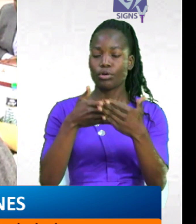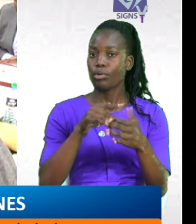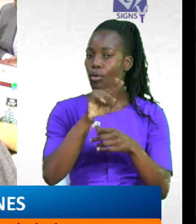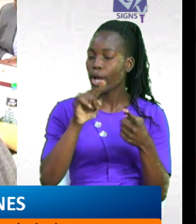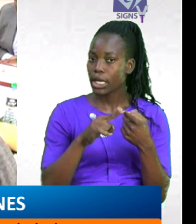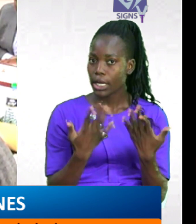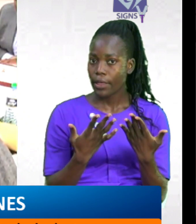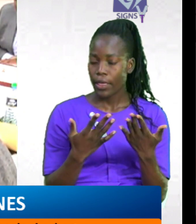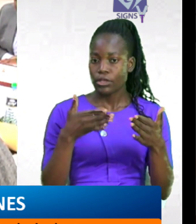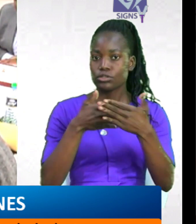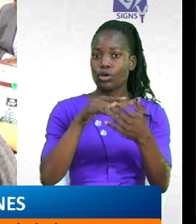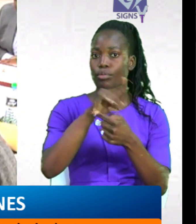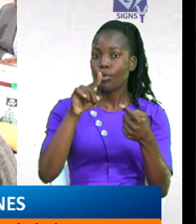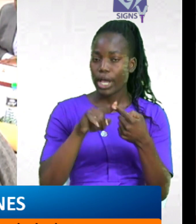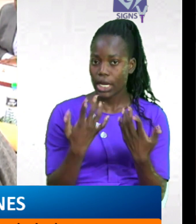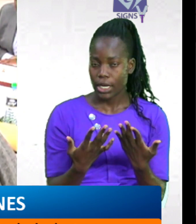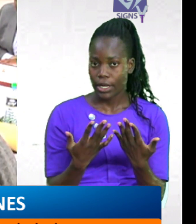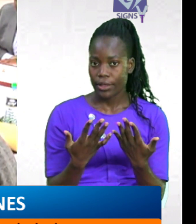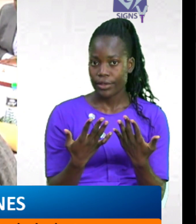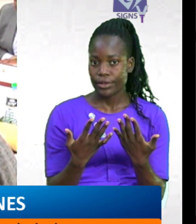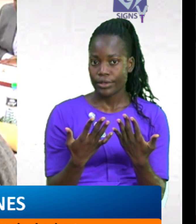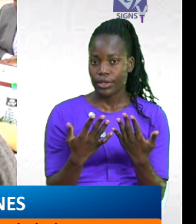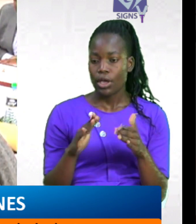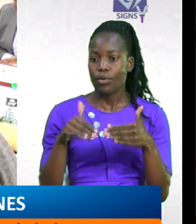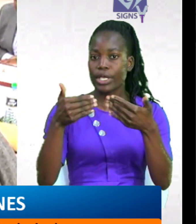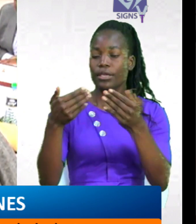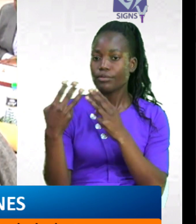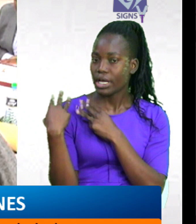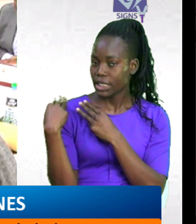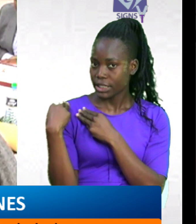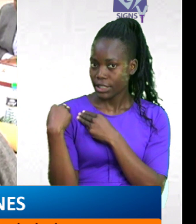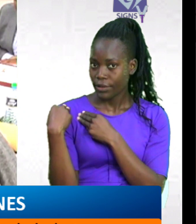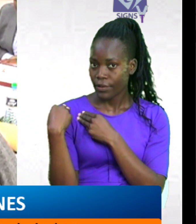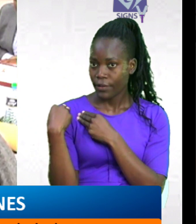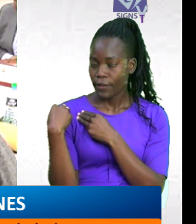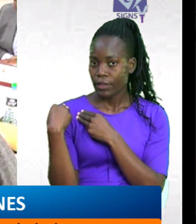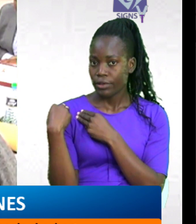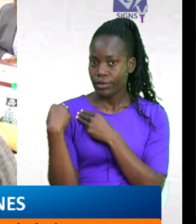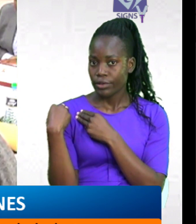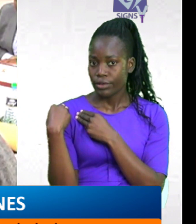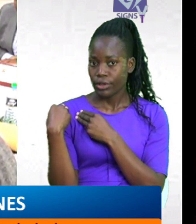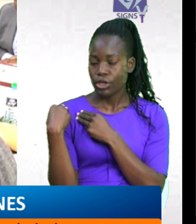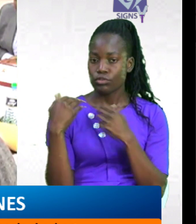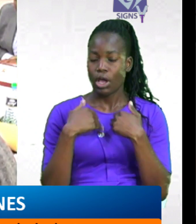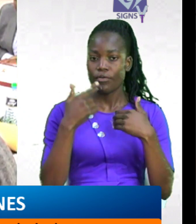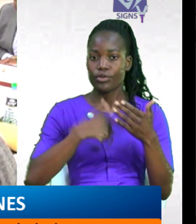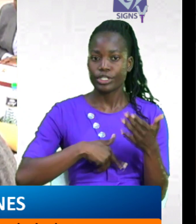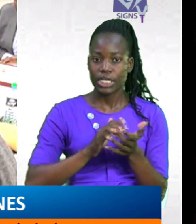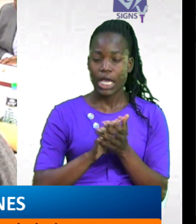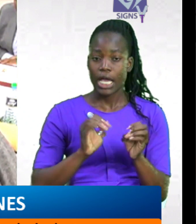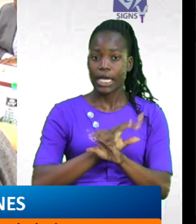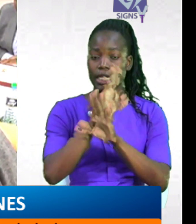stop? When do we stop crucifying Kenyans who we give mandates to carry out